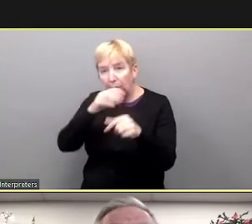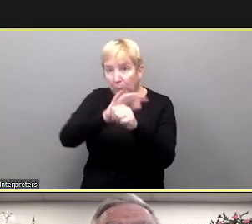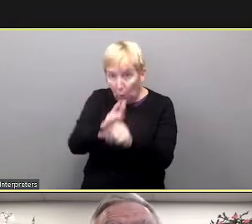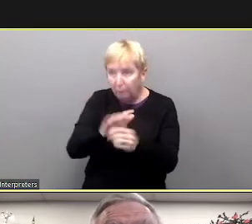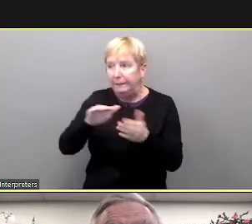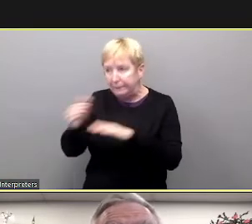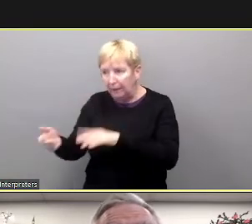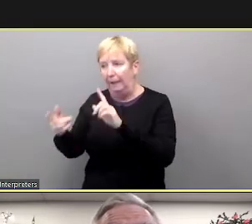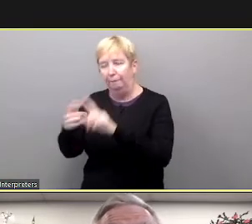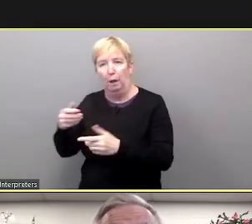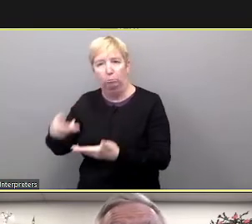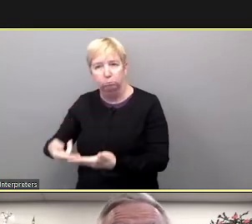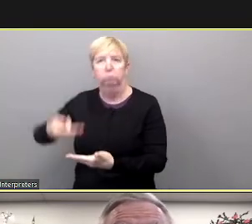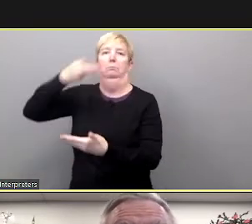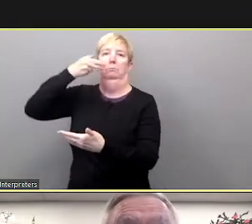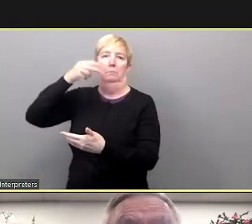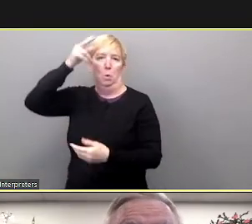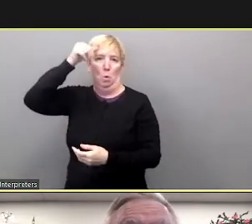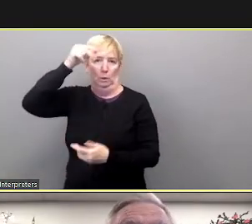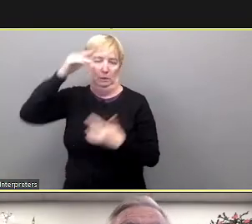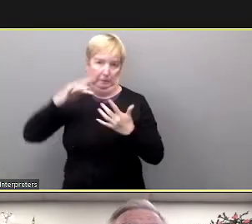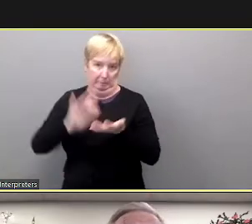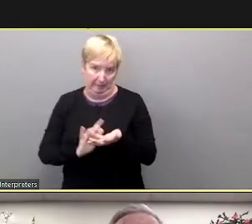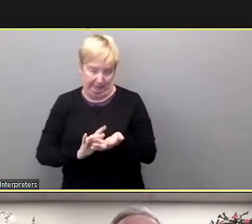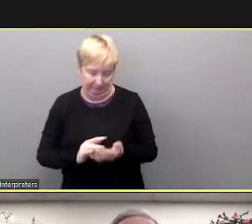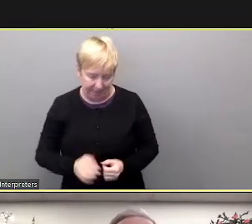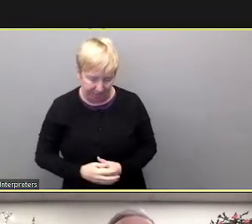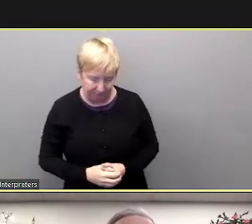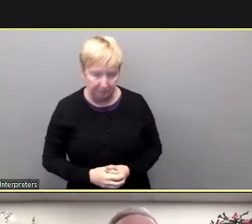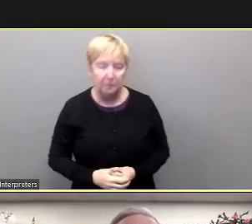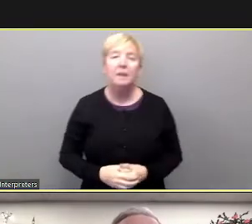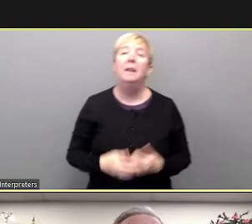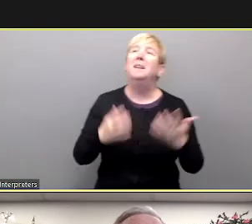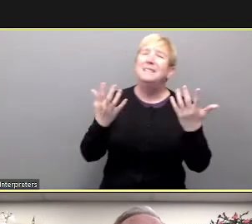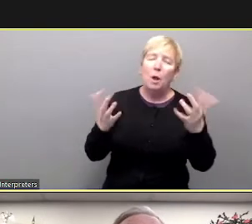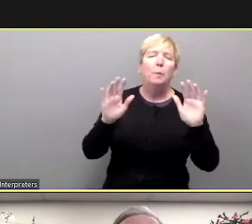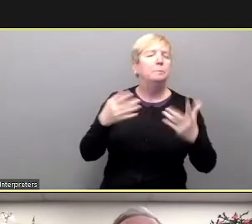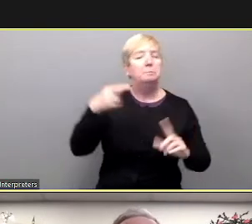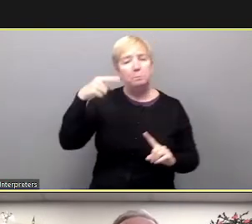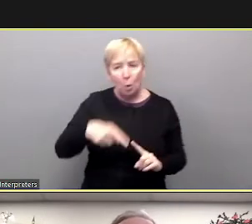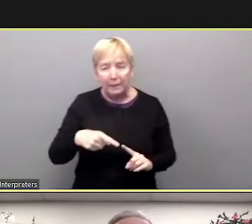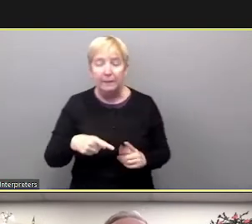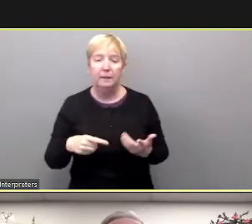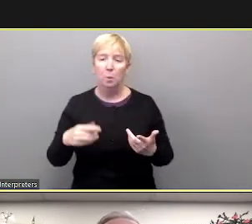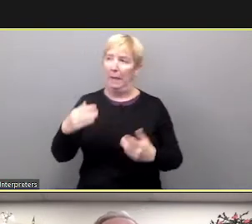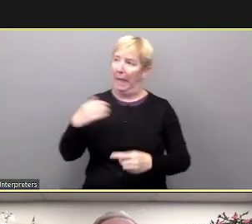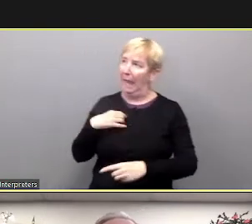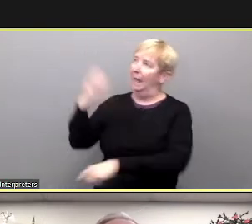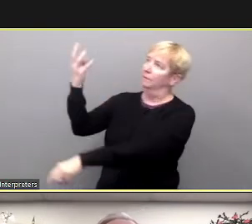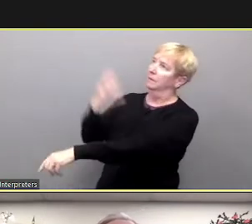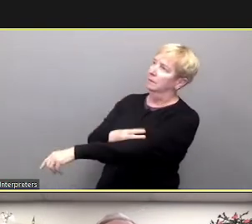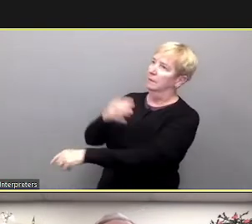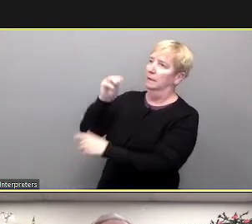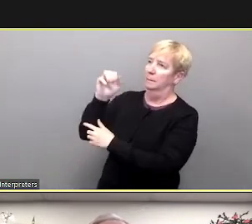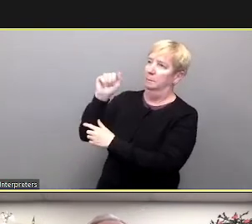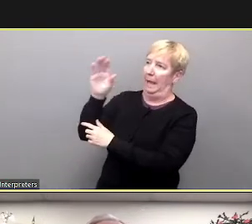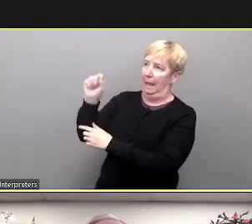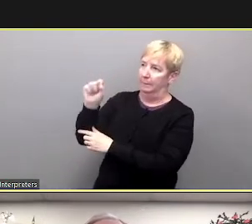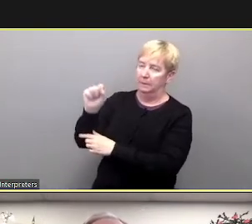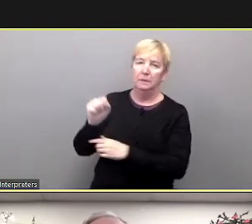proven therapies, and now we're going to have even more proven therapies. Please don't